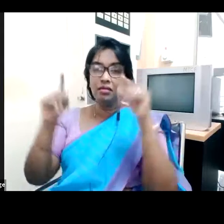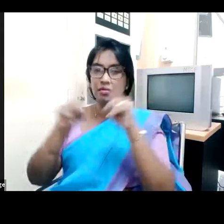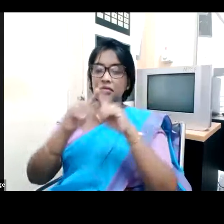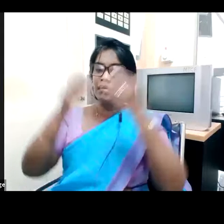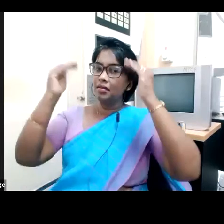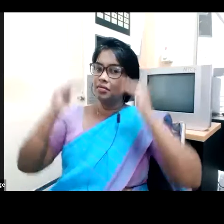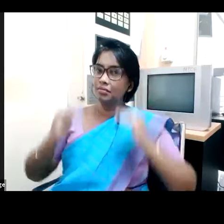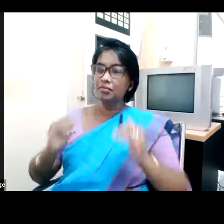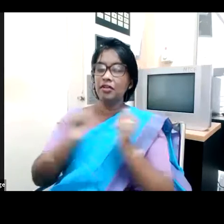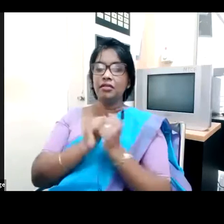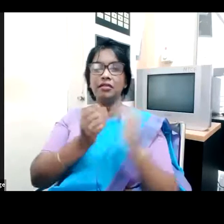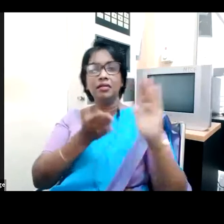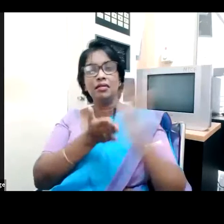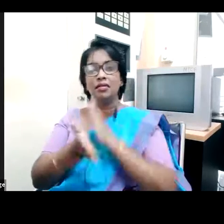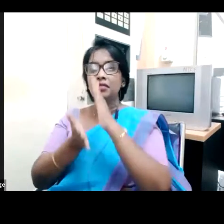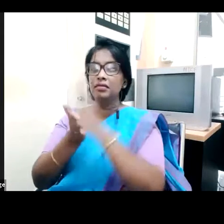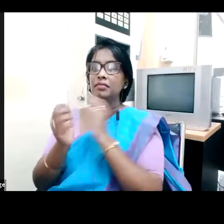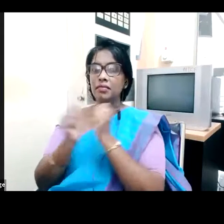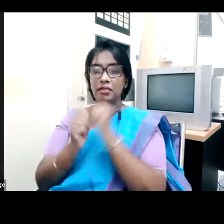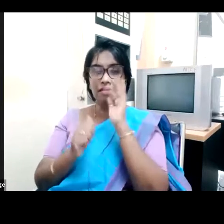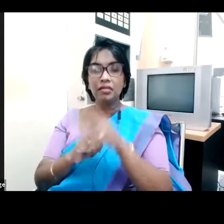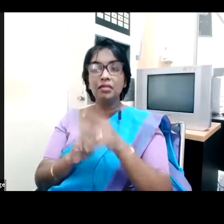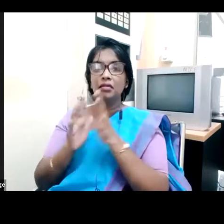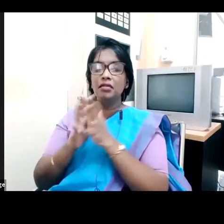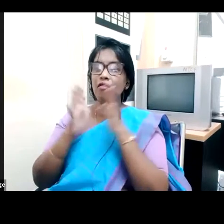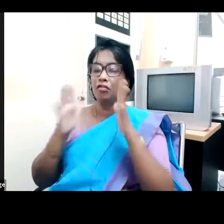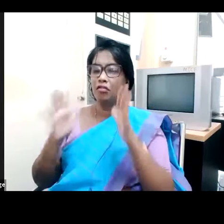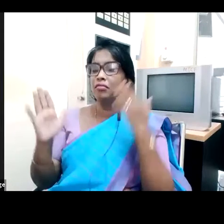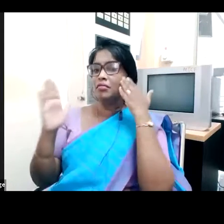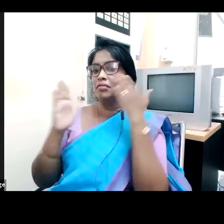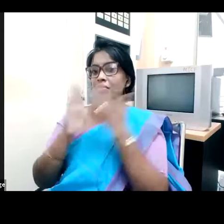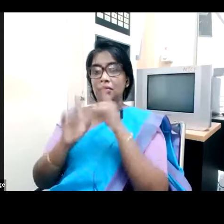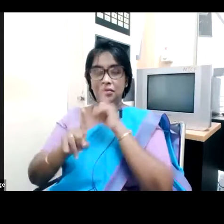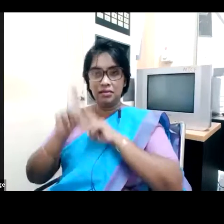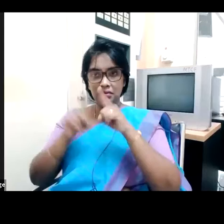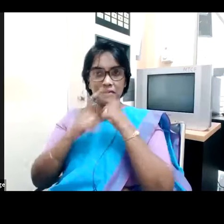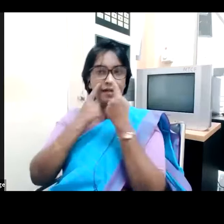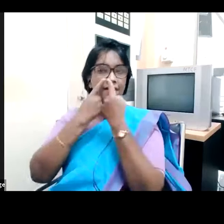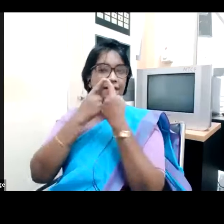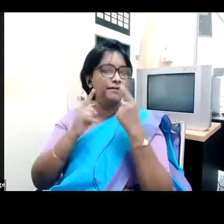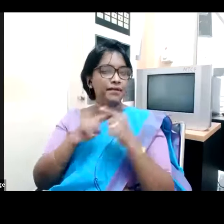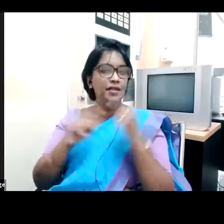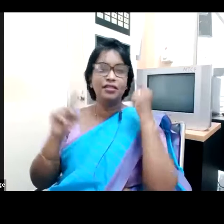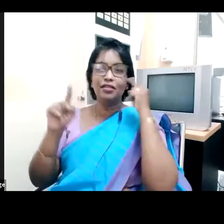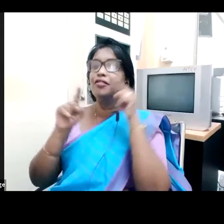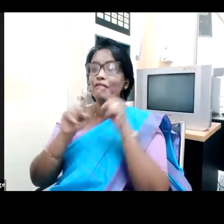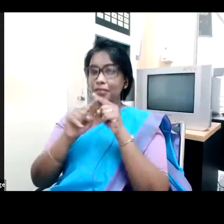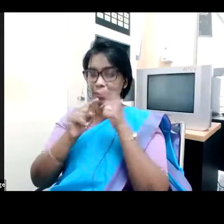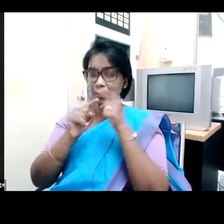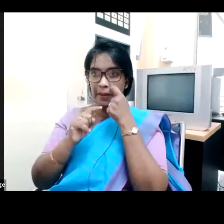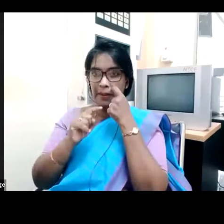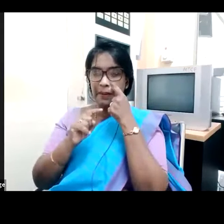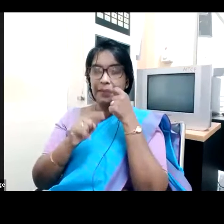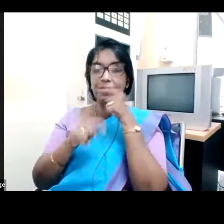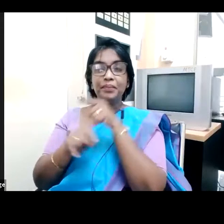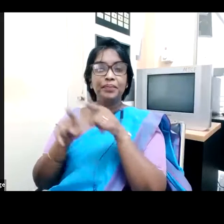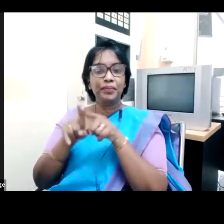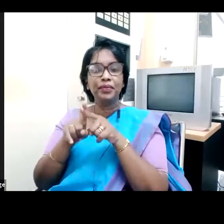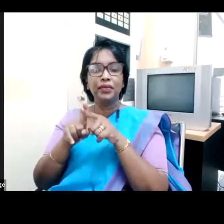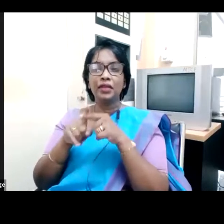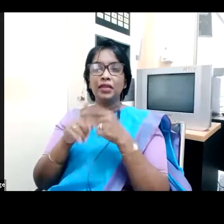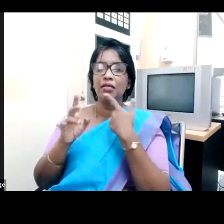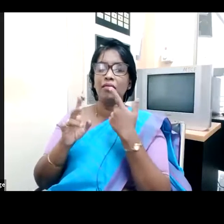talk about diversity, we think that it is about a quota, or sometimes it is